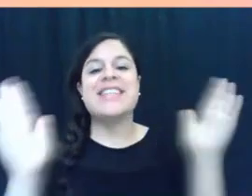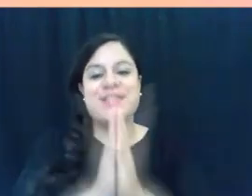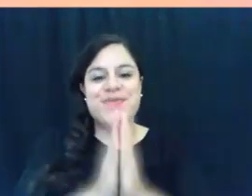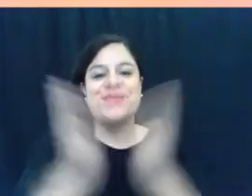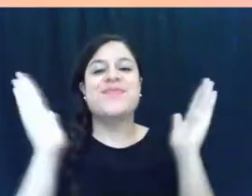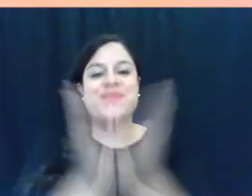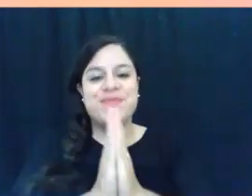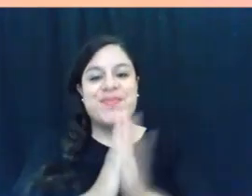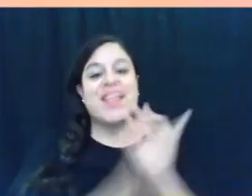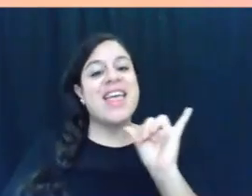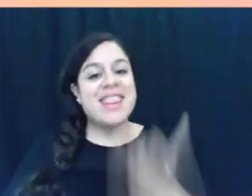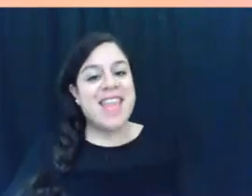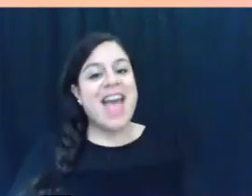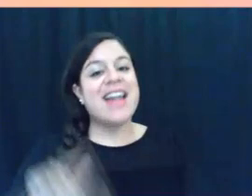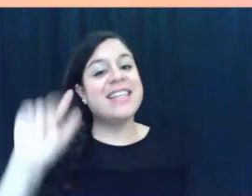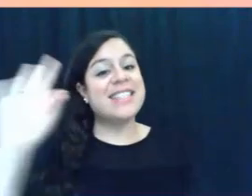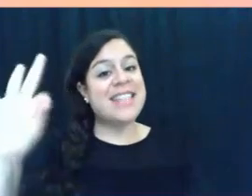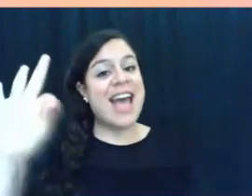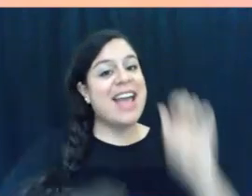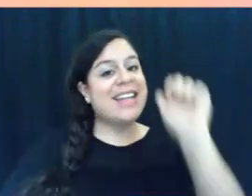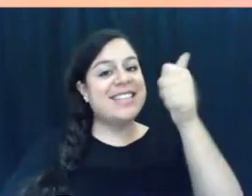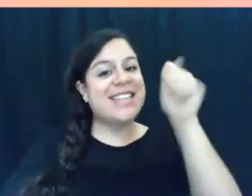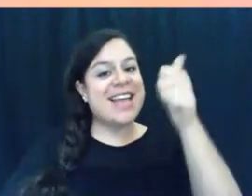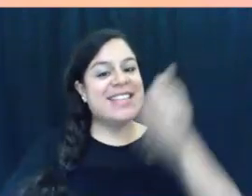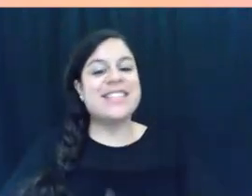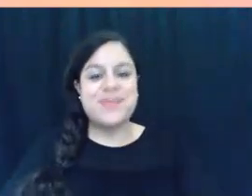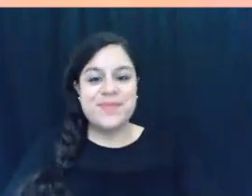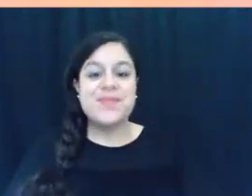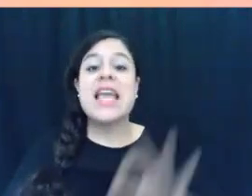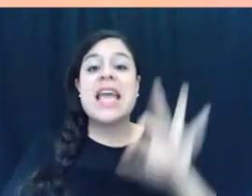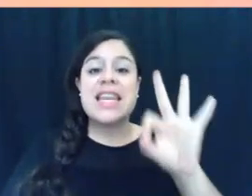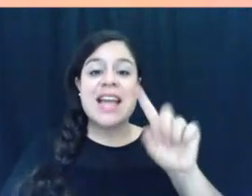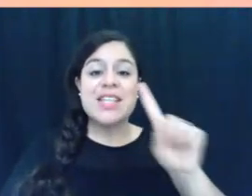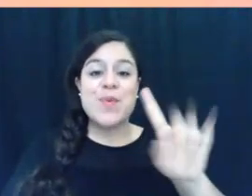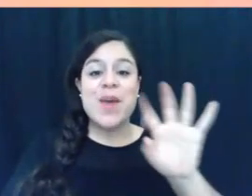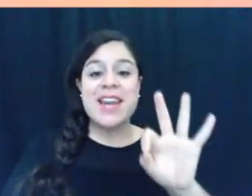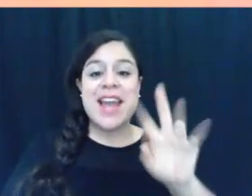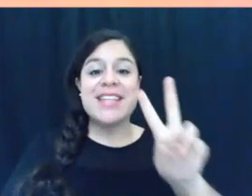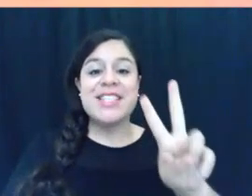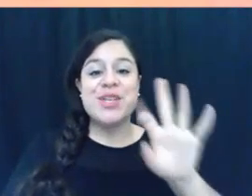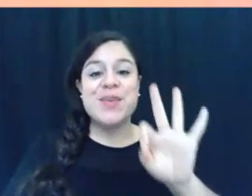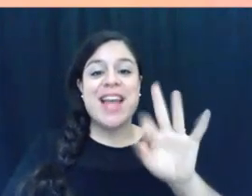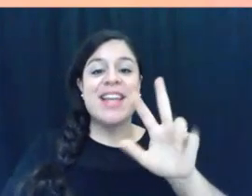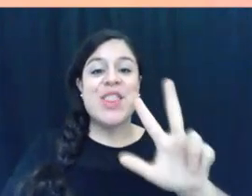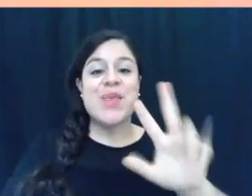81, 82, 83, 84, 85, 86, 87, 88, 89, 90. That is 9 tens. 91.